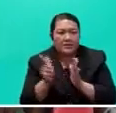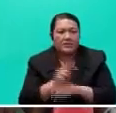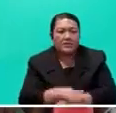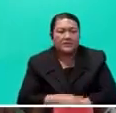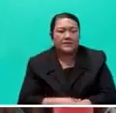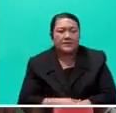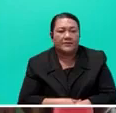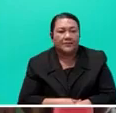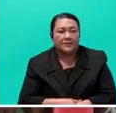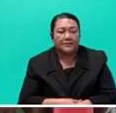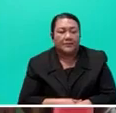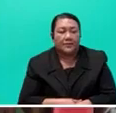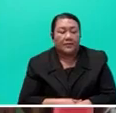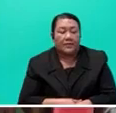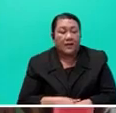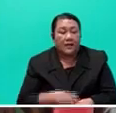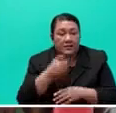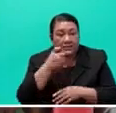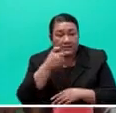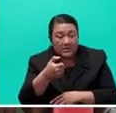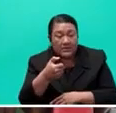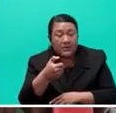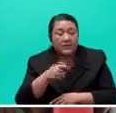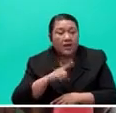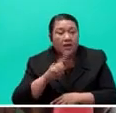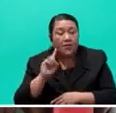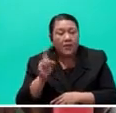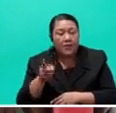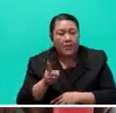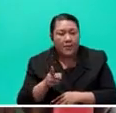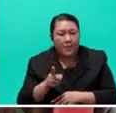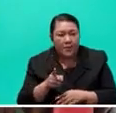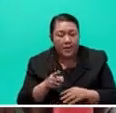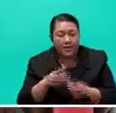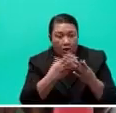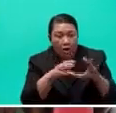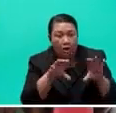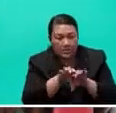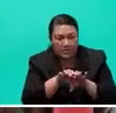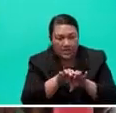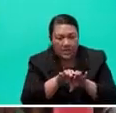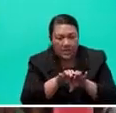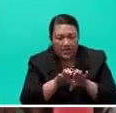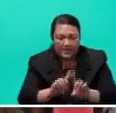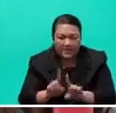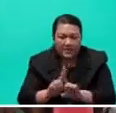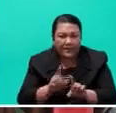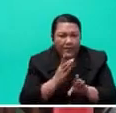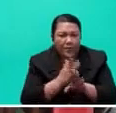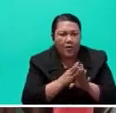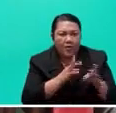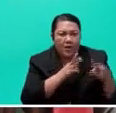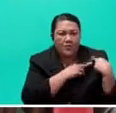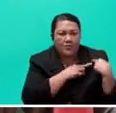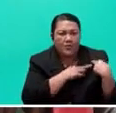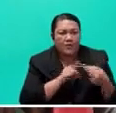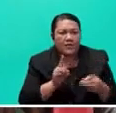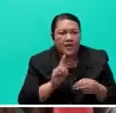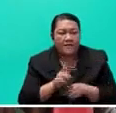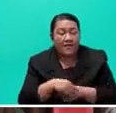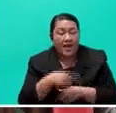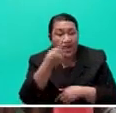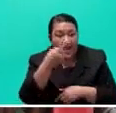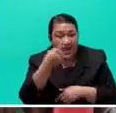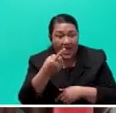Clause 6 of the bill provides for the establishment of the council and the composition of the council. The council comprises of 11 ex